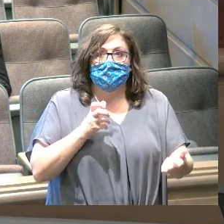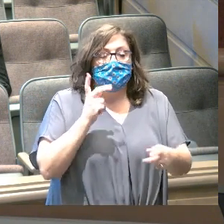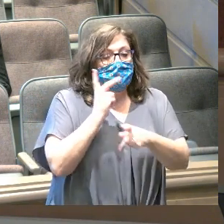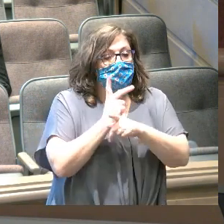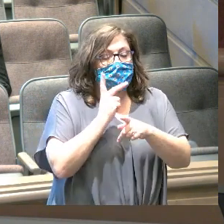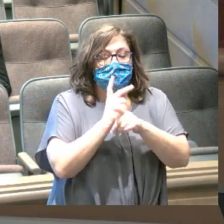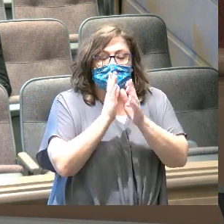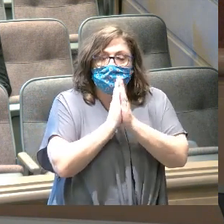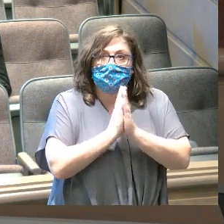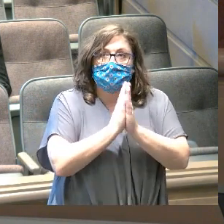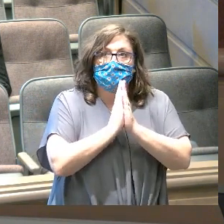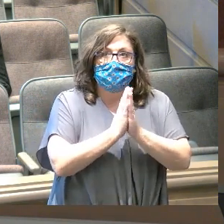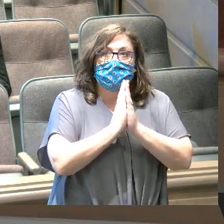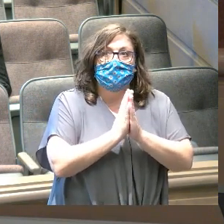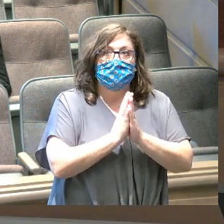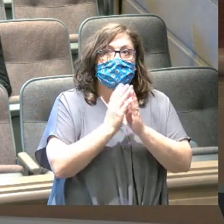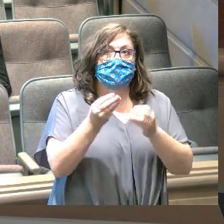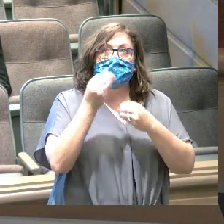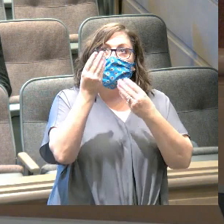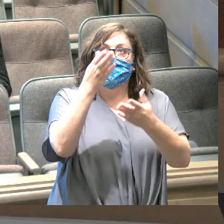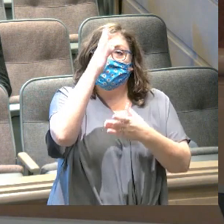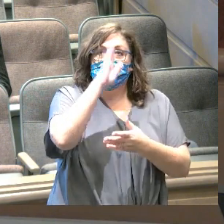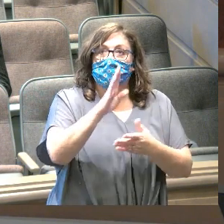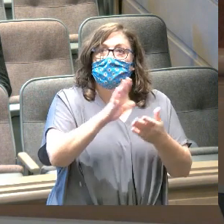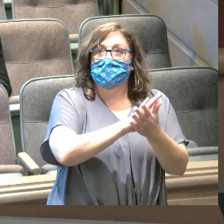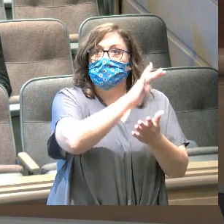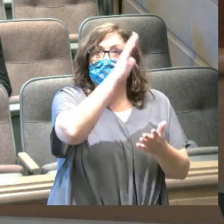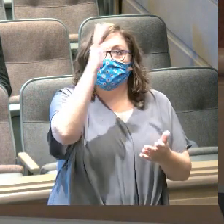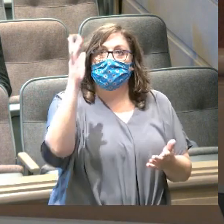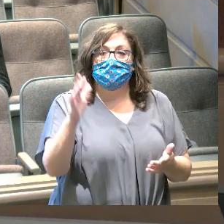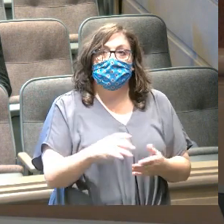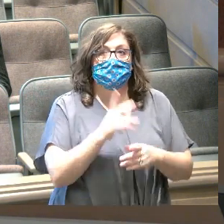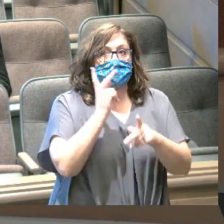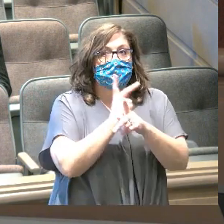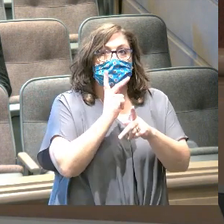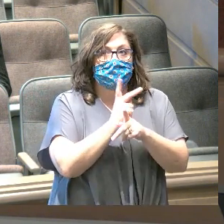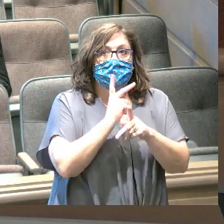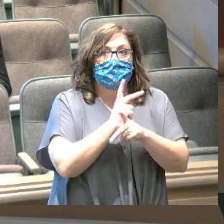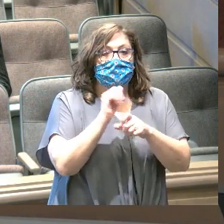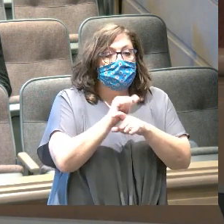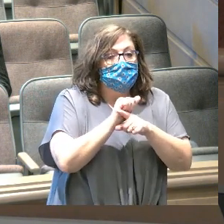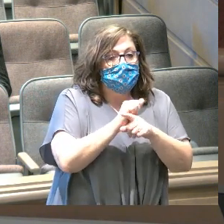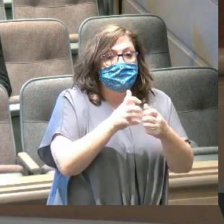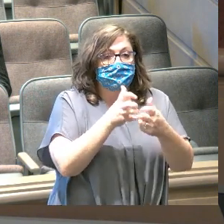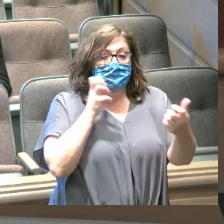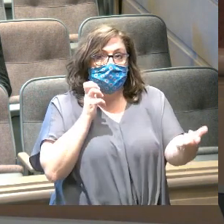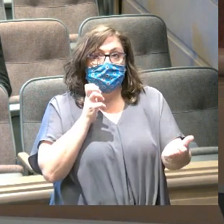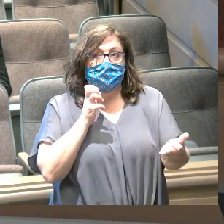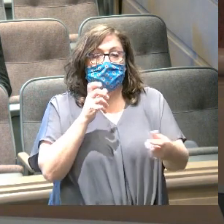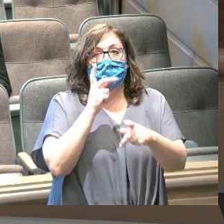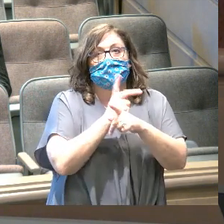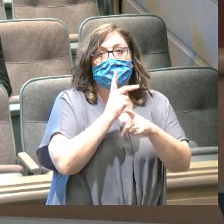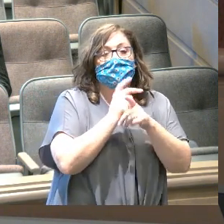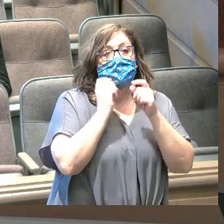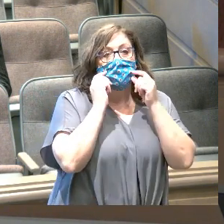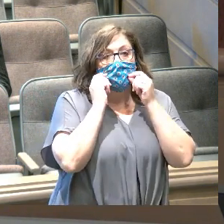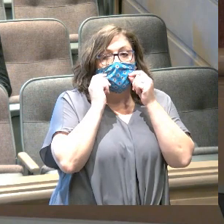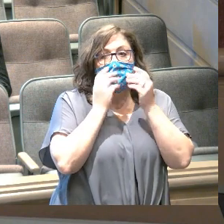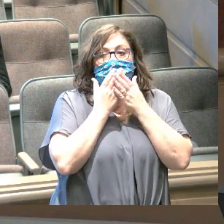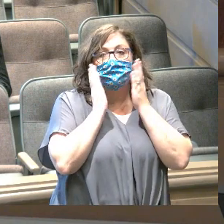on praying, keep on giving God the glory, keep on practicing social distancing, and keep on wearing your